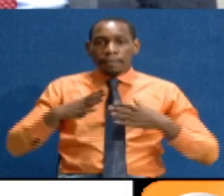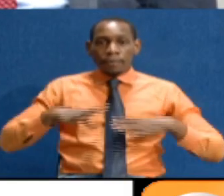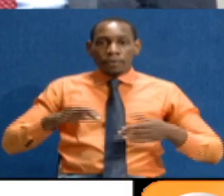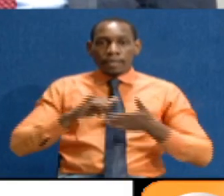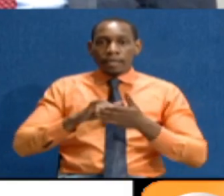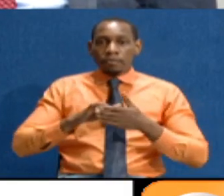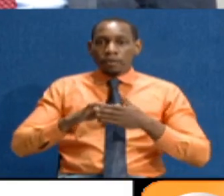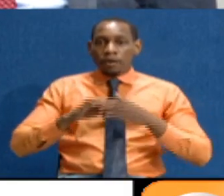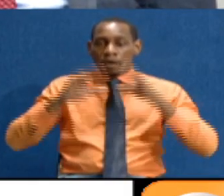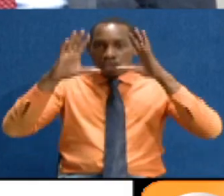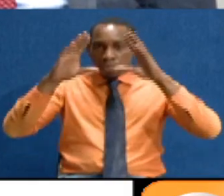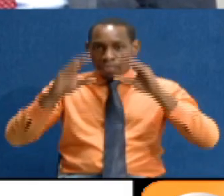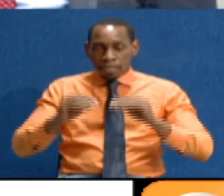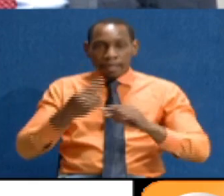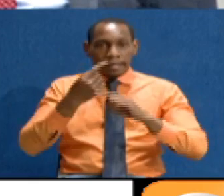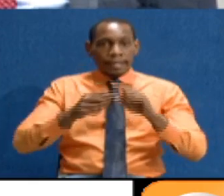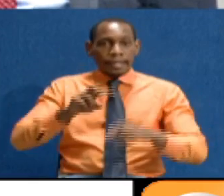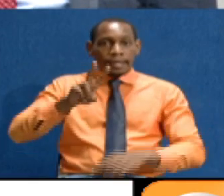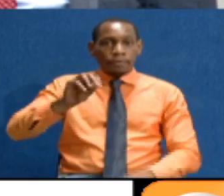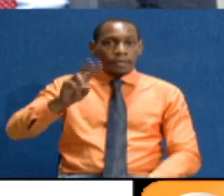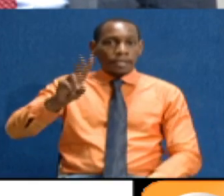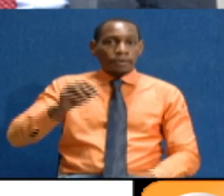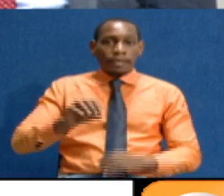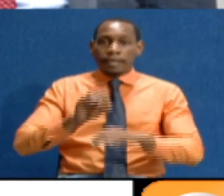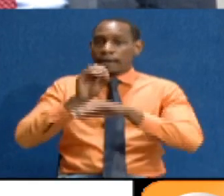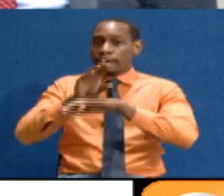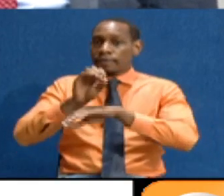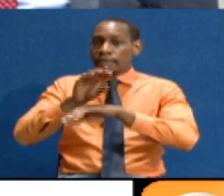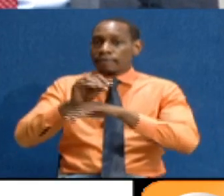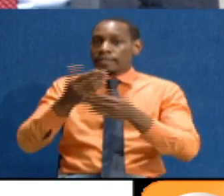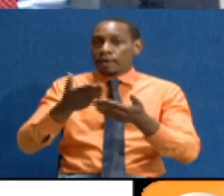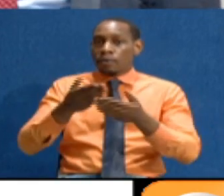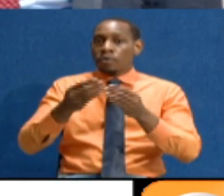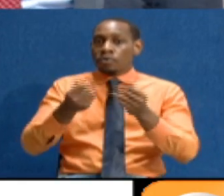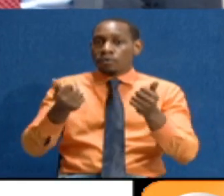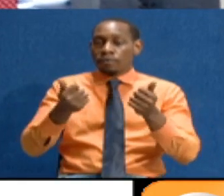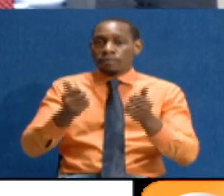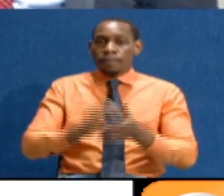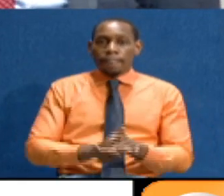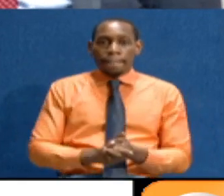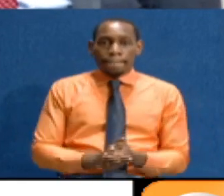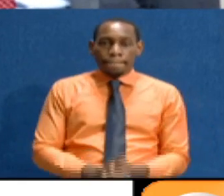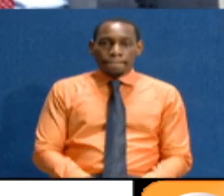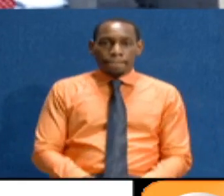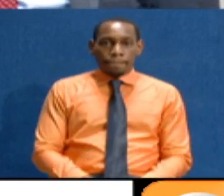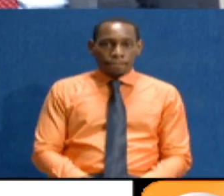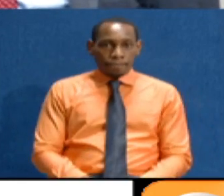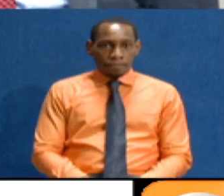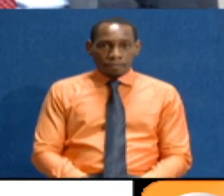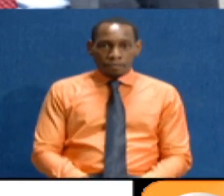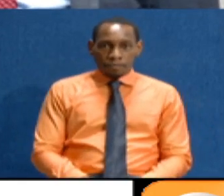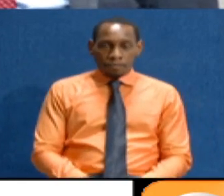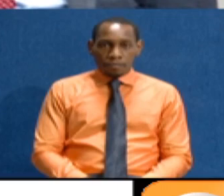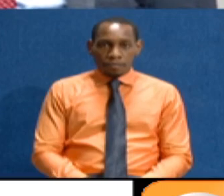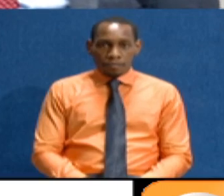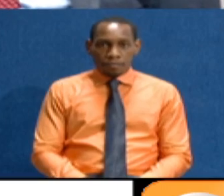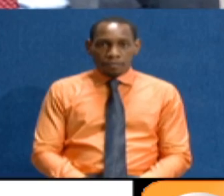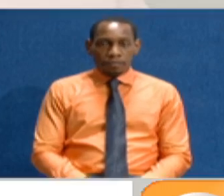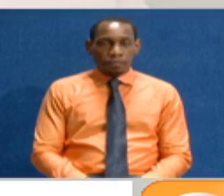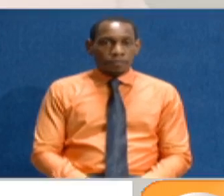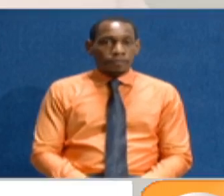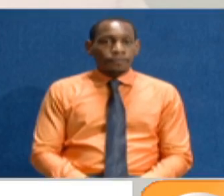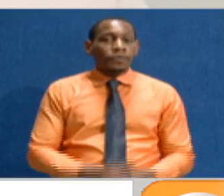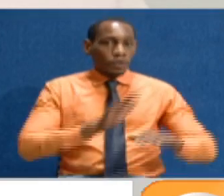2020. So how would you kind of advise them to navigate this year? Well, that's a really heavy question,